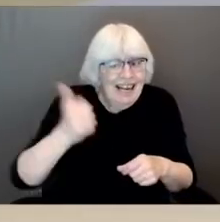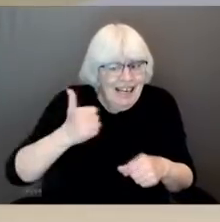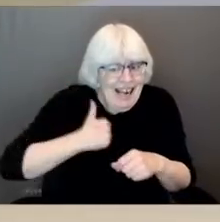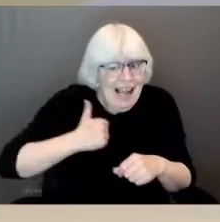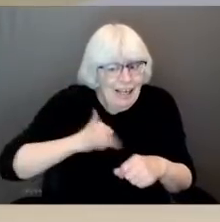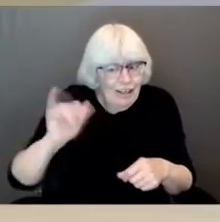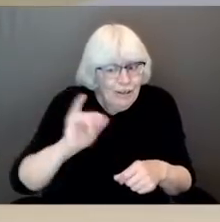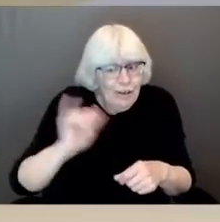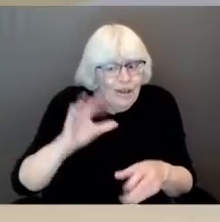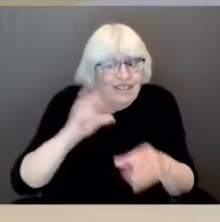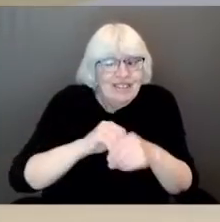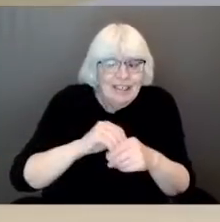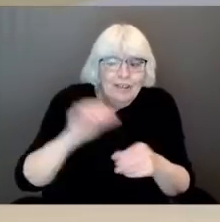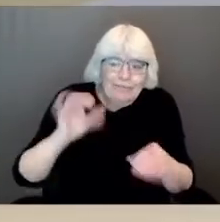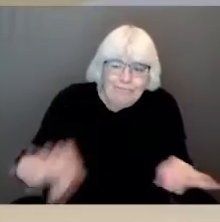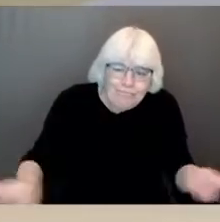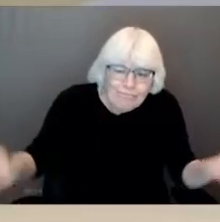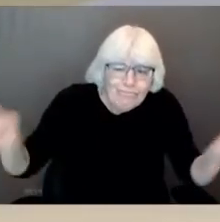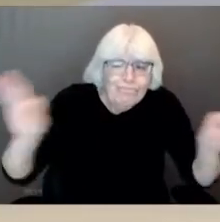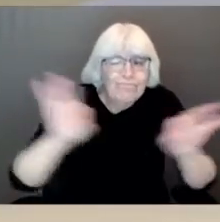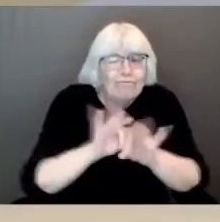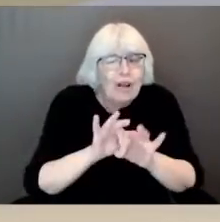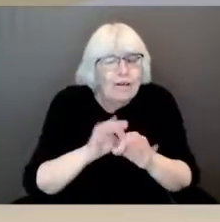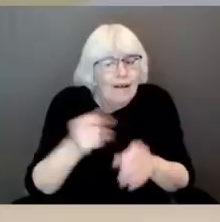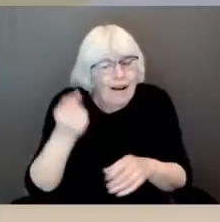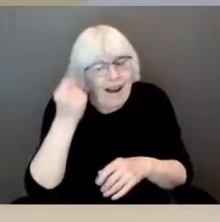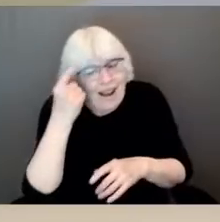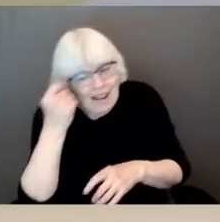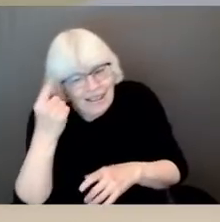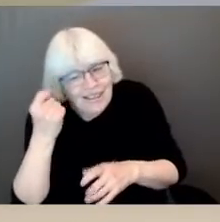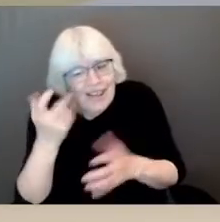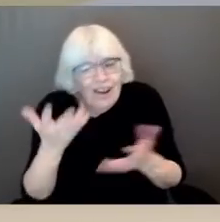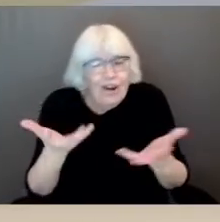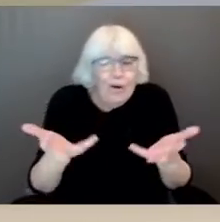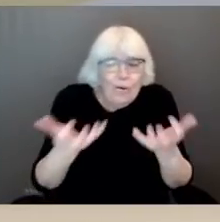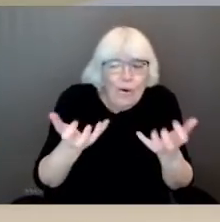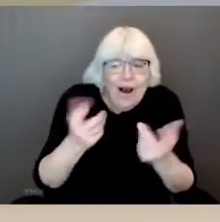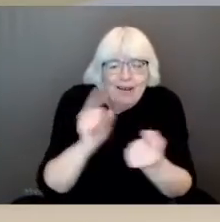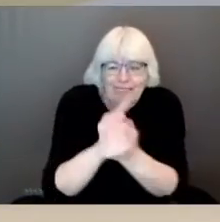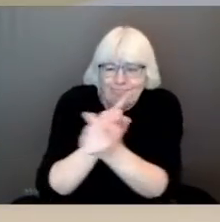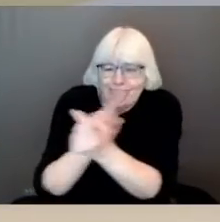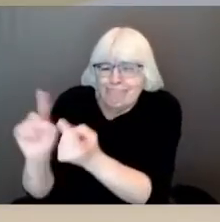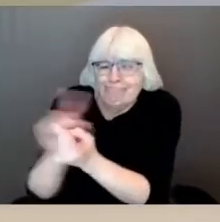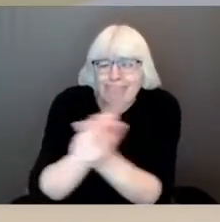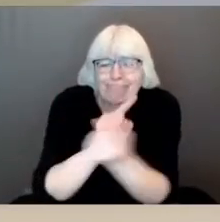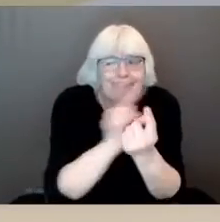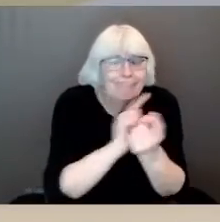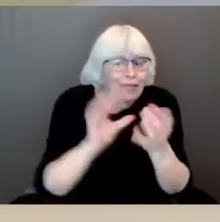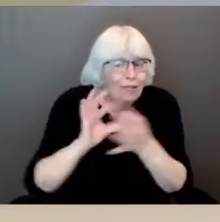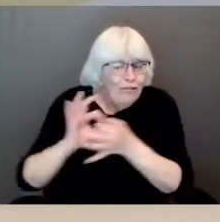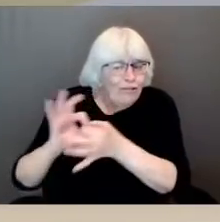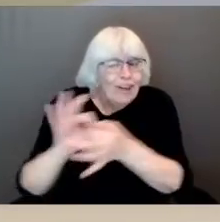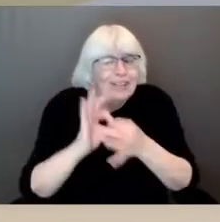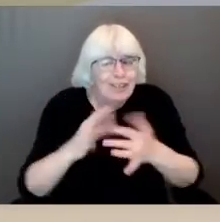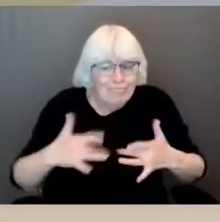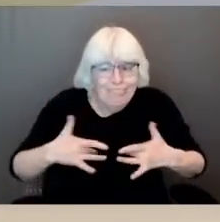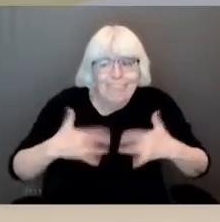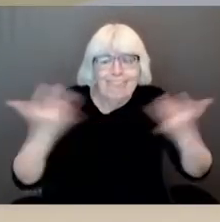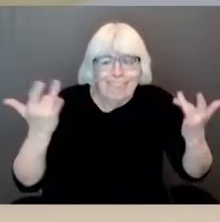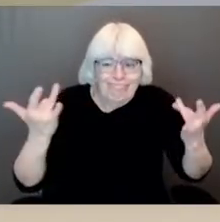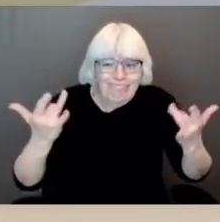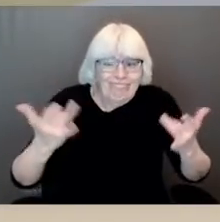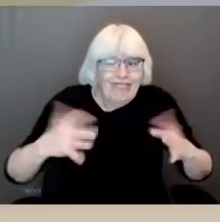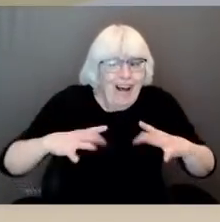for families to connect and spend time together, especially for special holidays. There are students studying off-island who are looking forward to